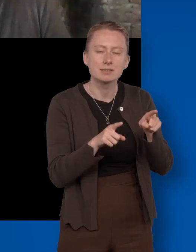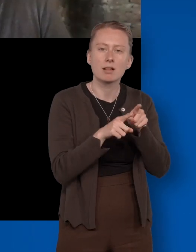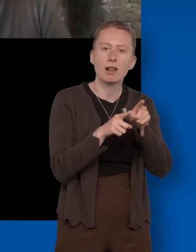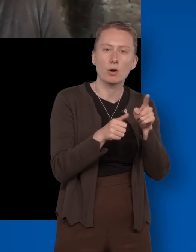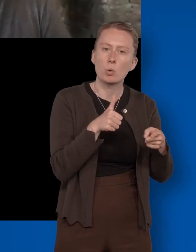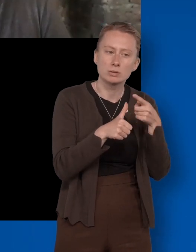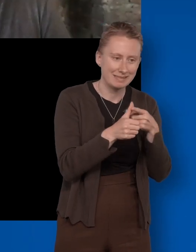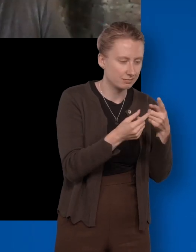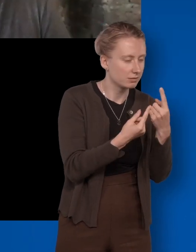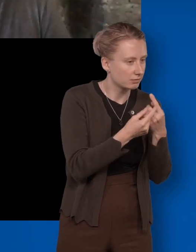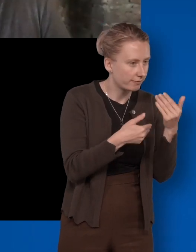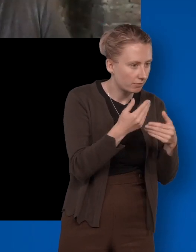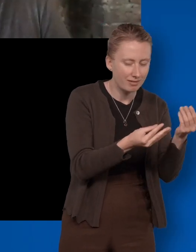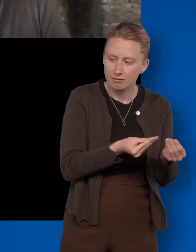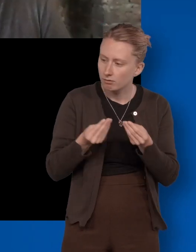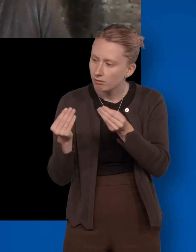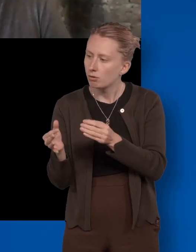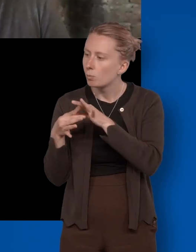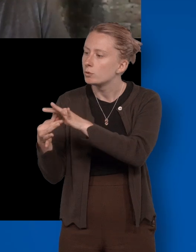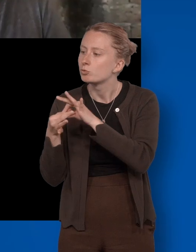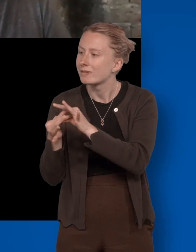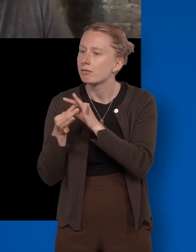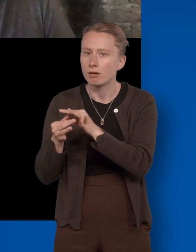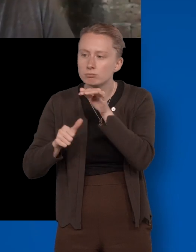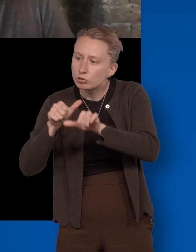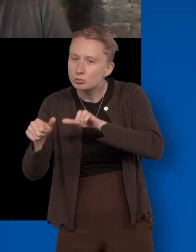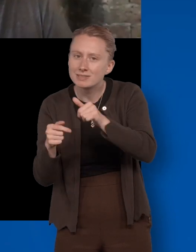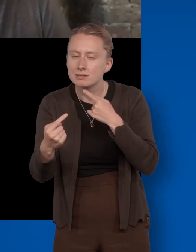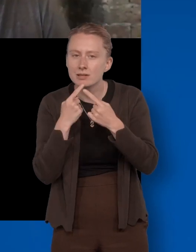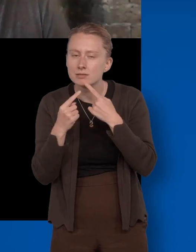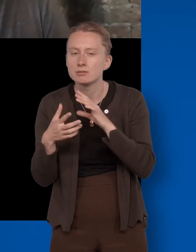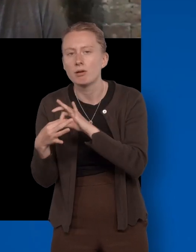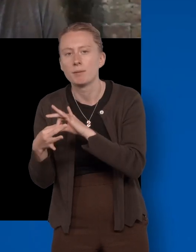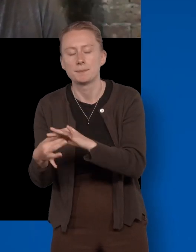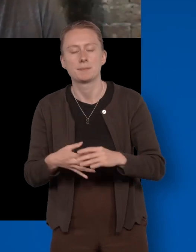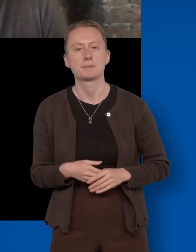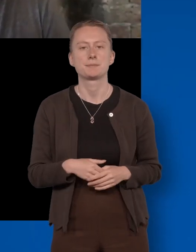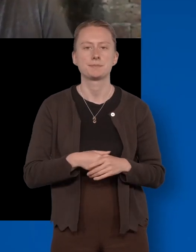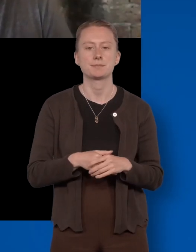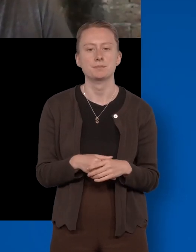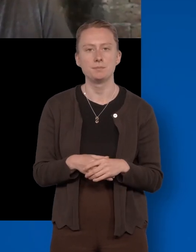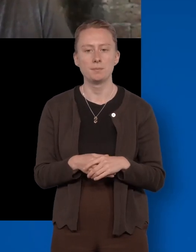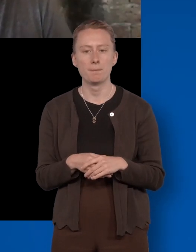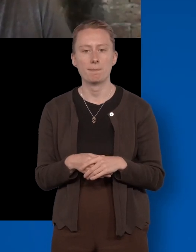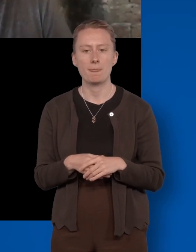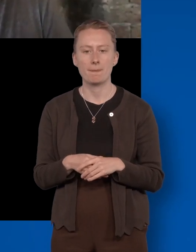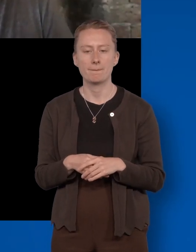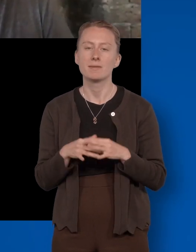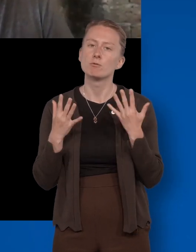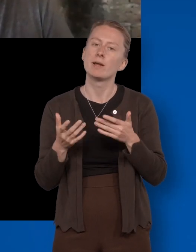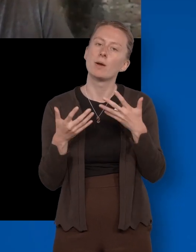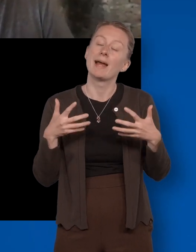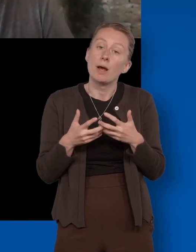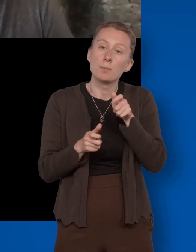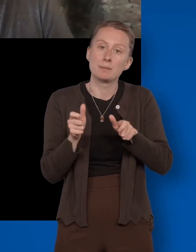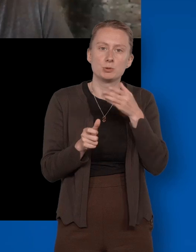and then we work together and process that data, basically. So for now, how